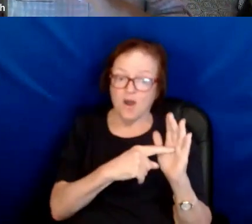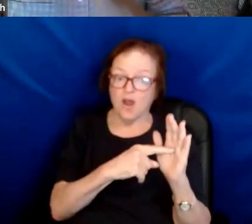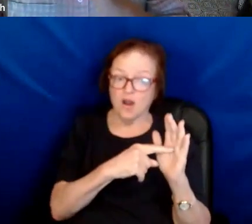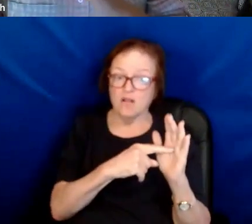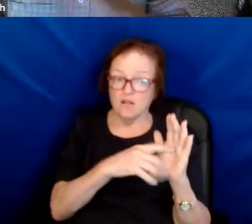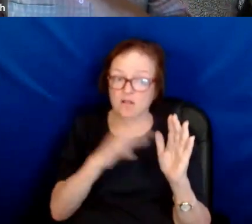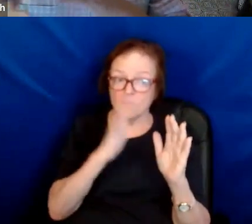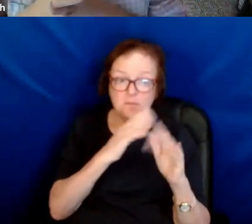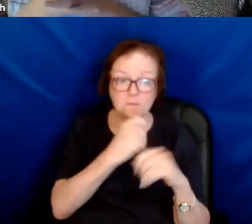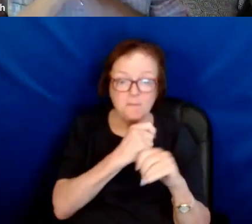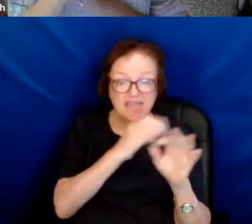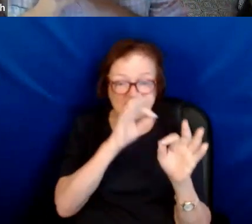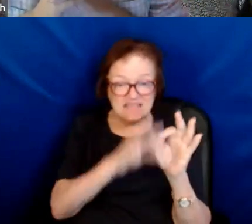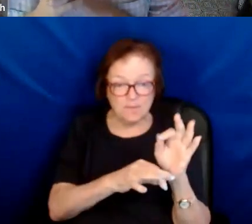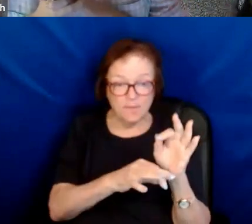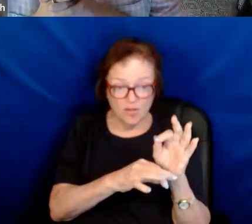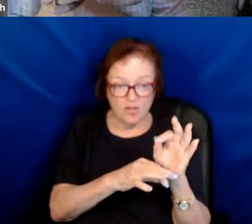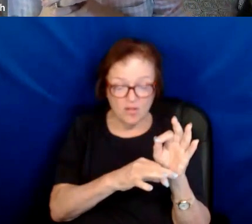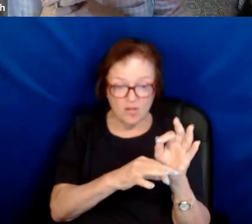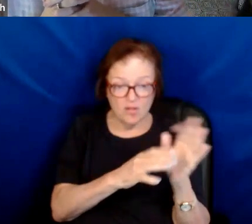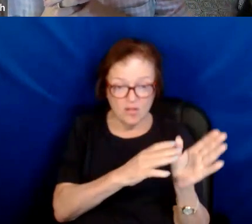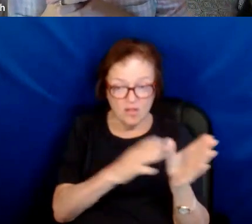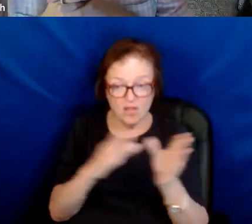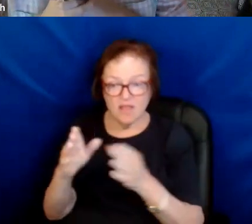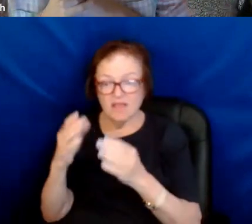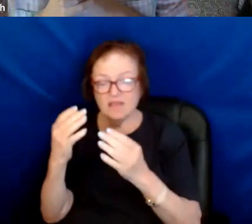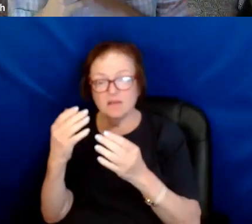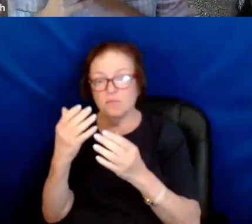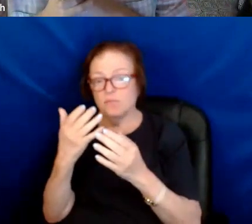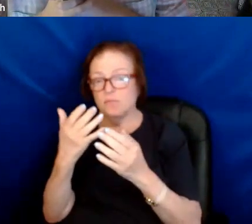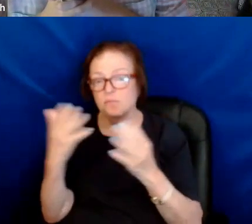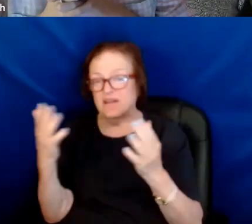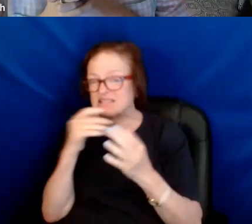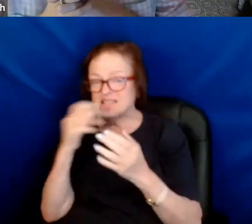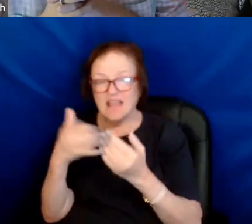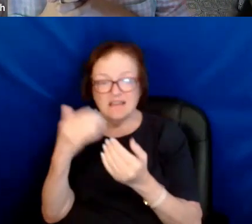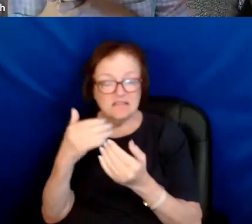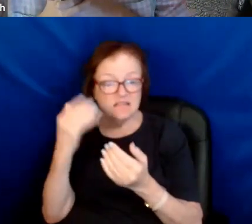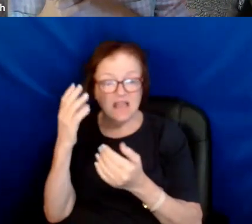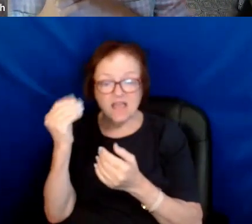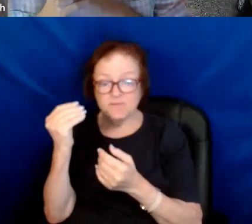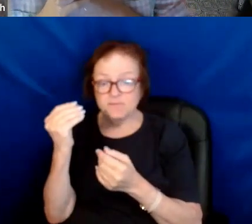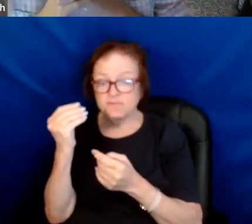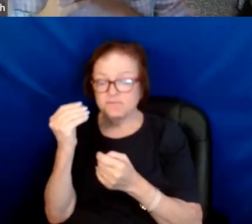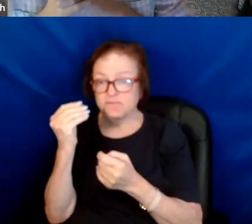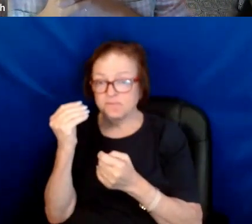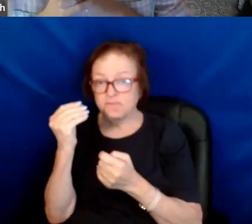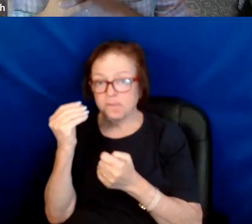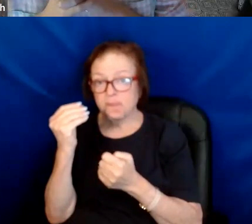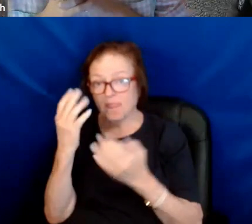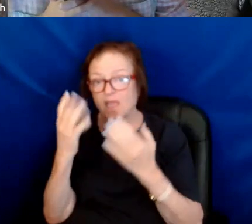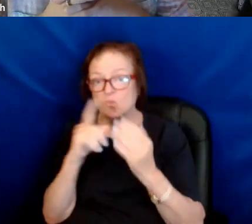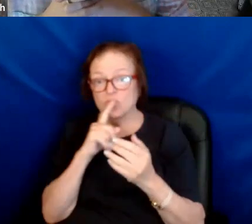that little competency restoration model, the system mapping does not need to be. And so we are having, really